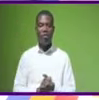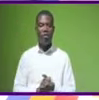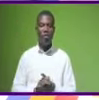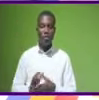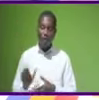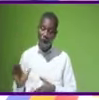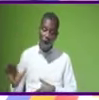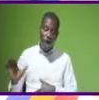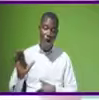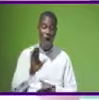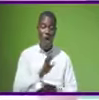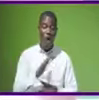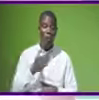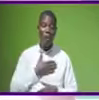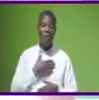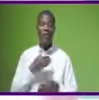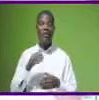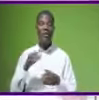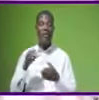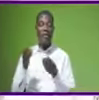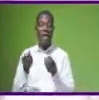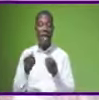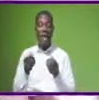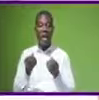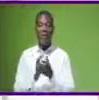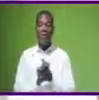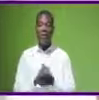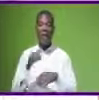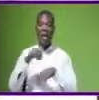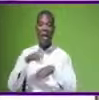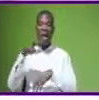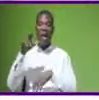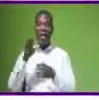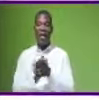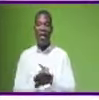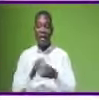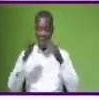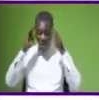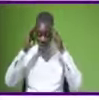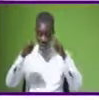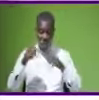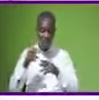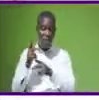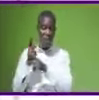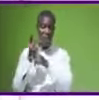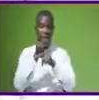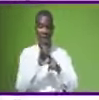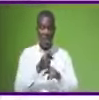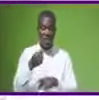Masasi piara wa kra, kremoni ande hweso mame.